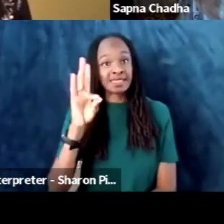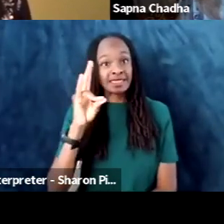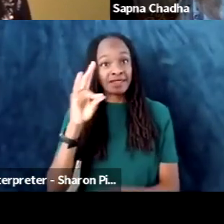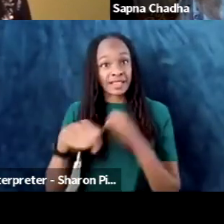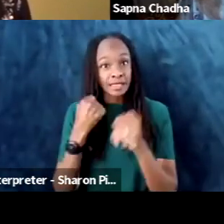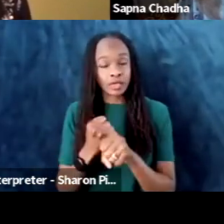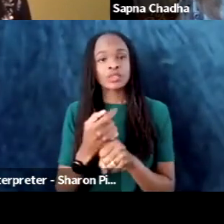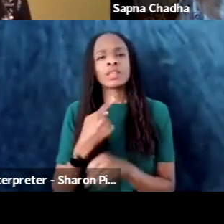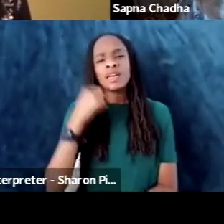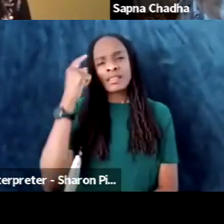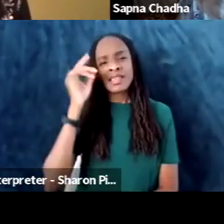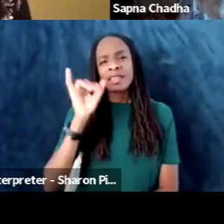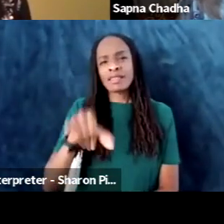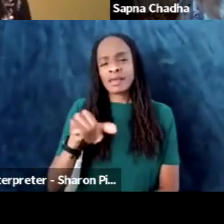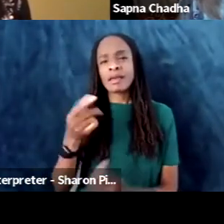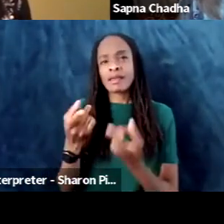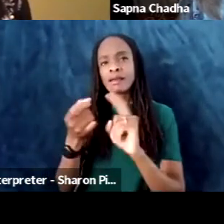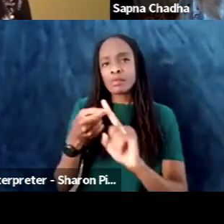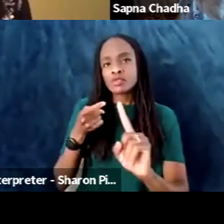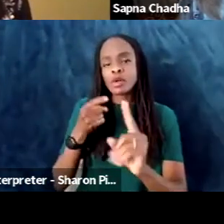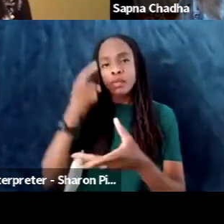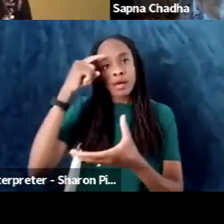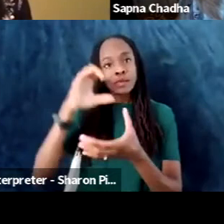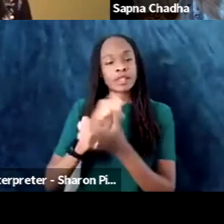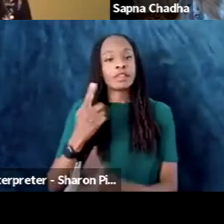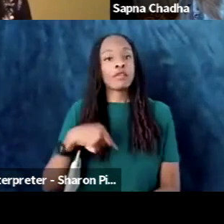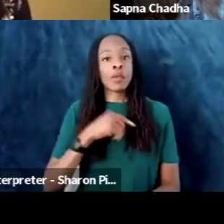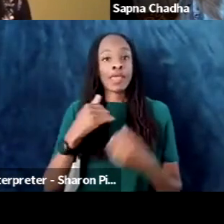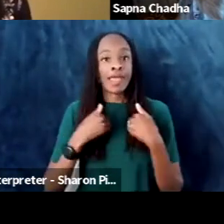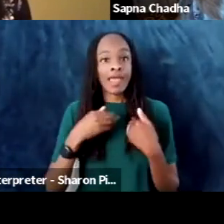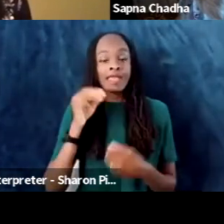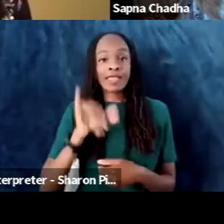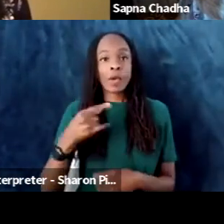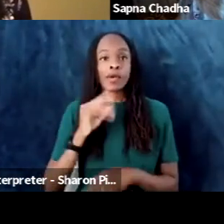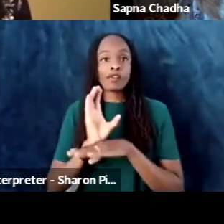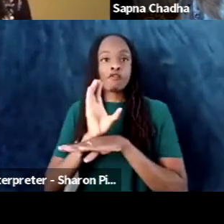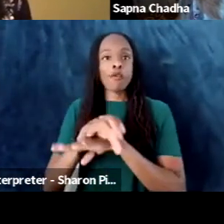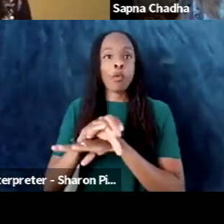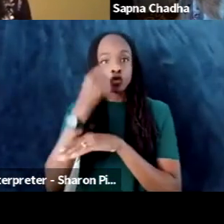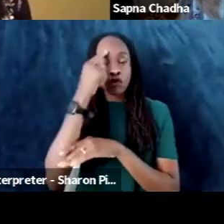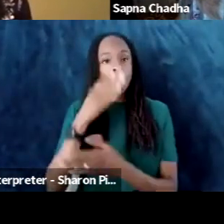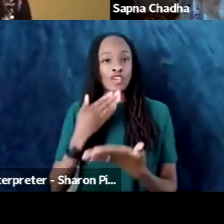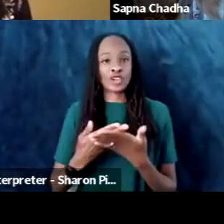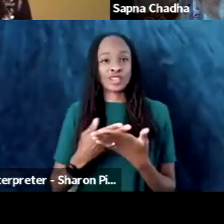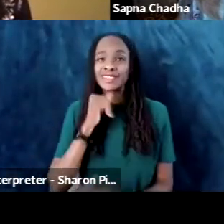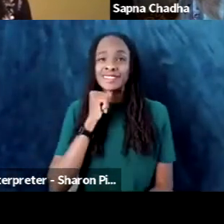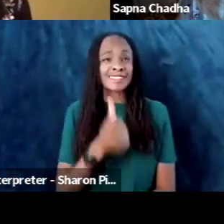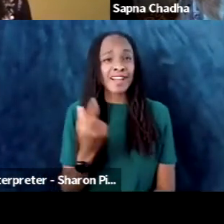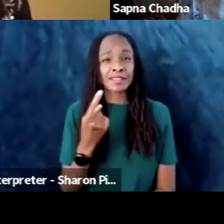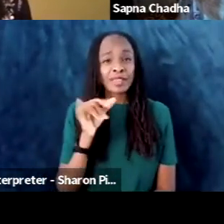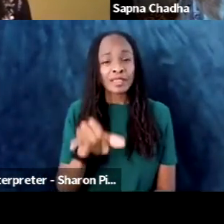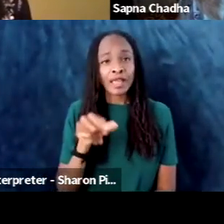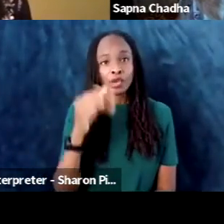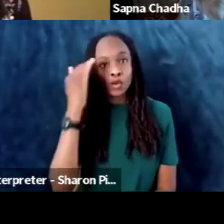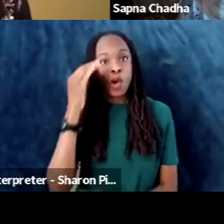that stems from a belief that we have that being a force for good is not something that,